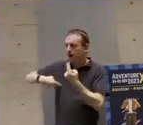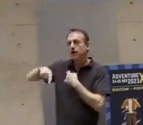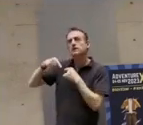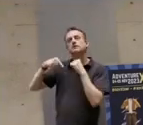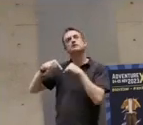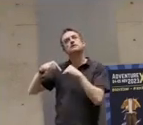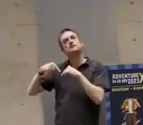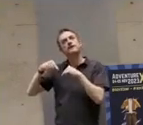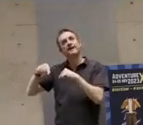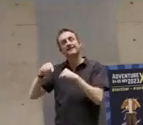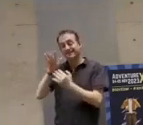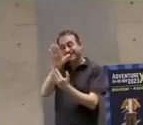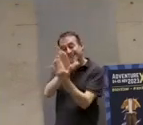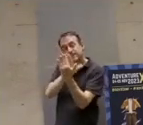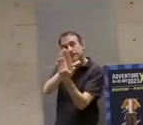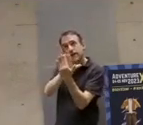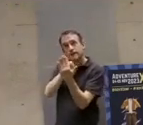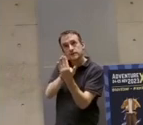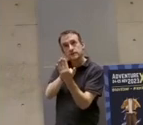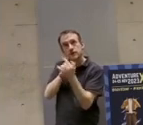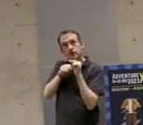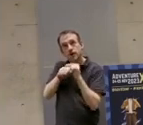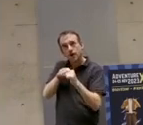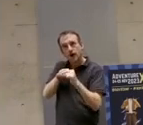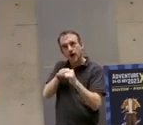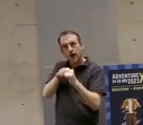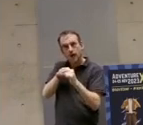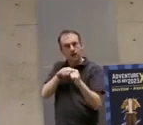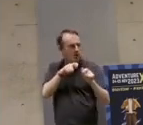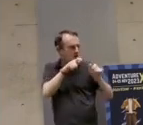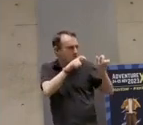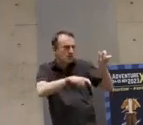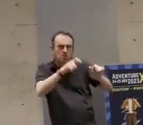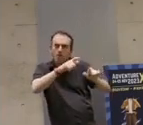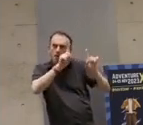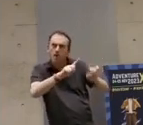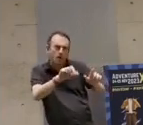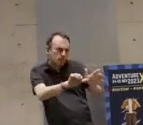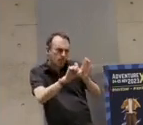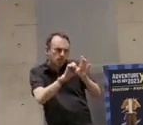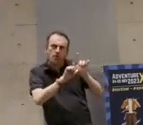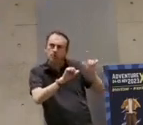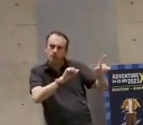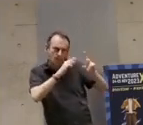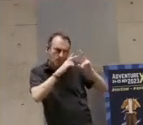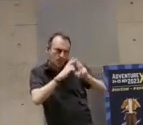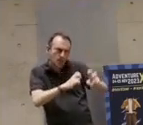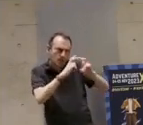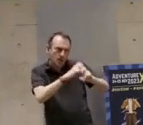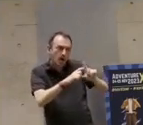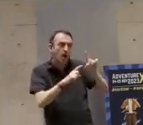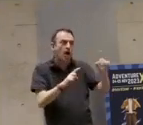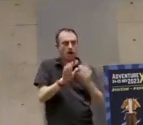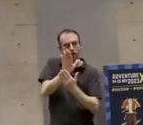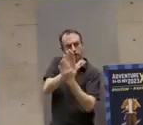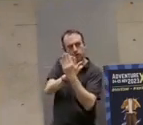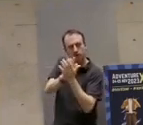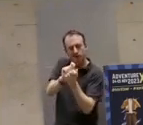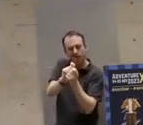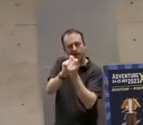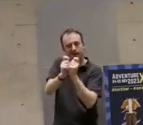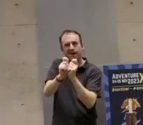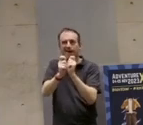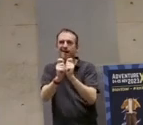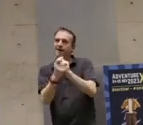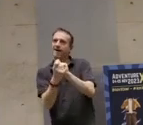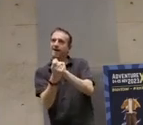the interface, really looking at where people had problems, addressing it, and it would seem that